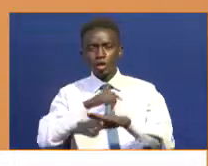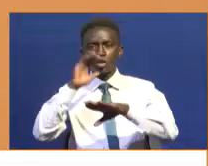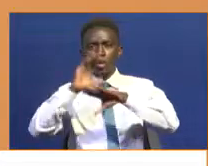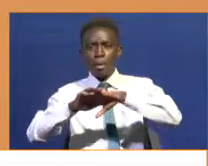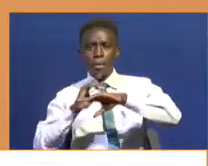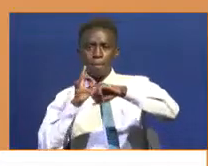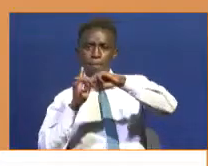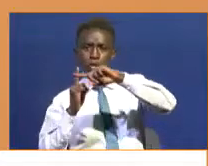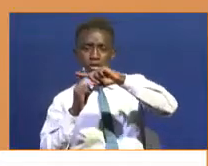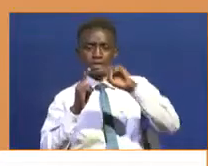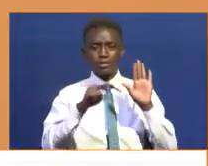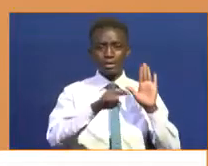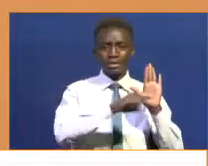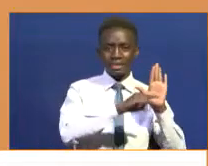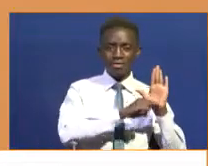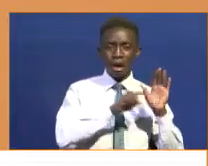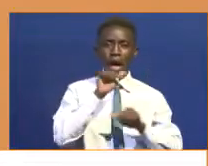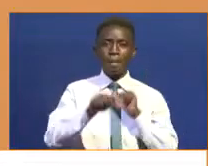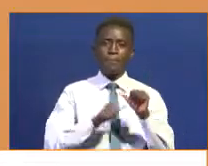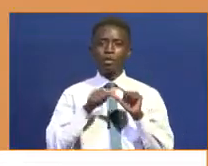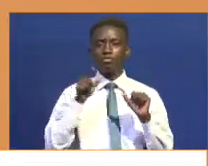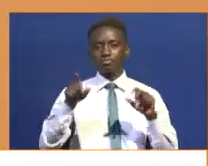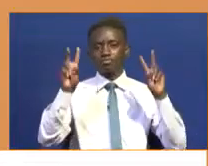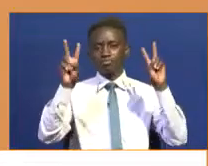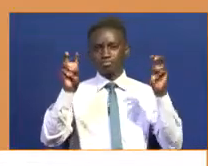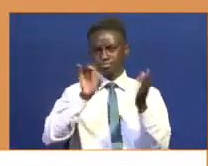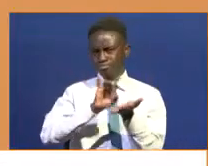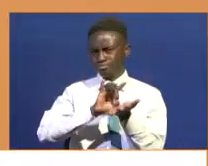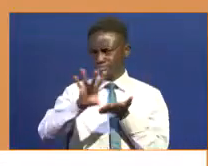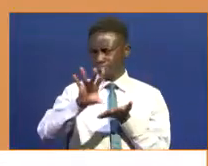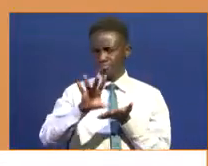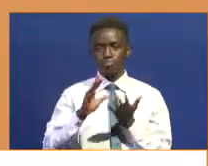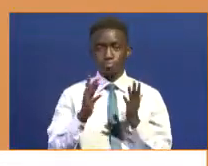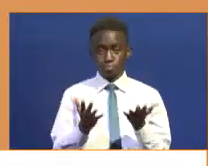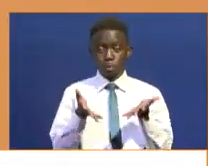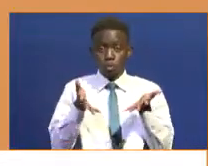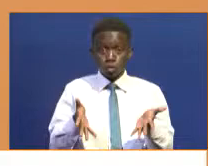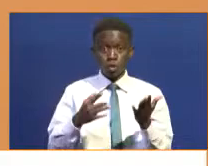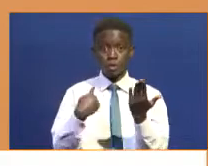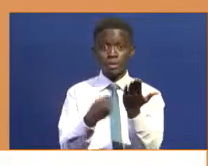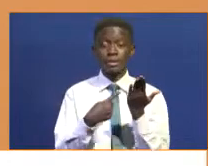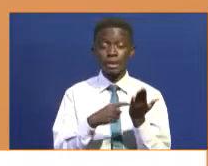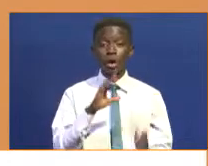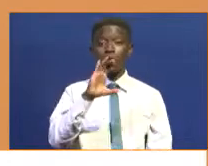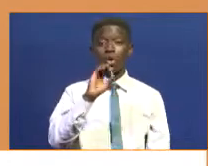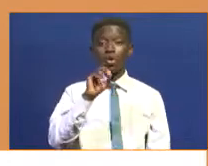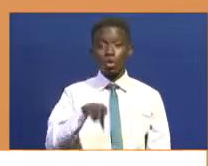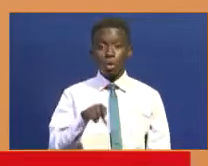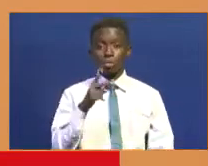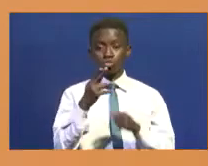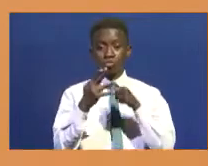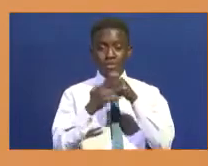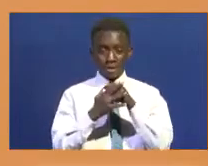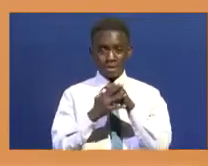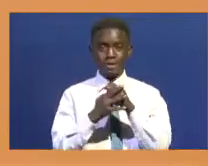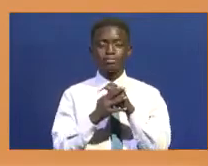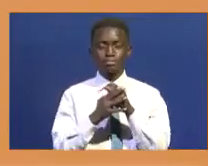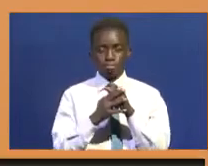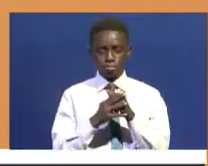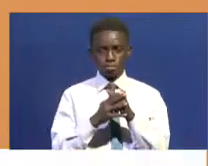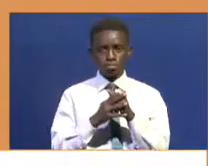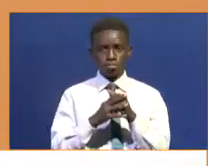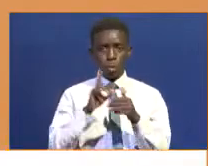impeachment motion. So the issues we want to discuss today is the COP29 and the road ahead. For the third